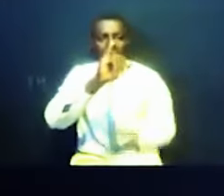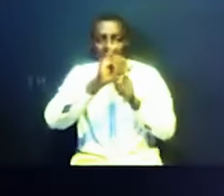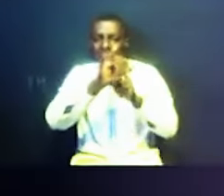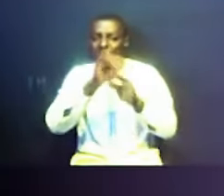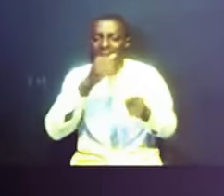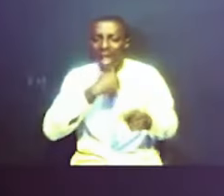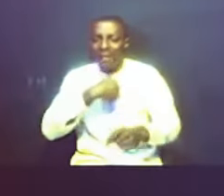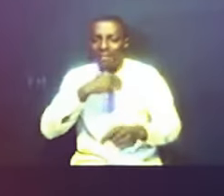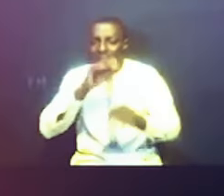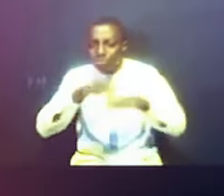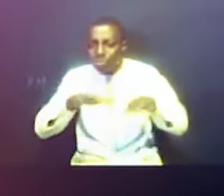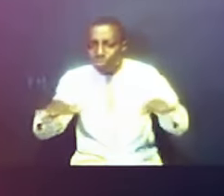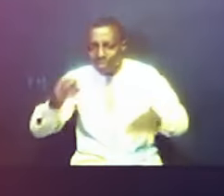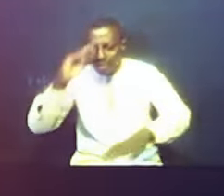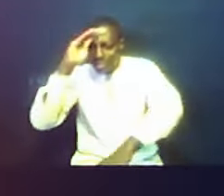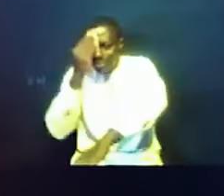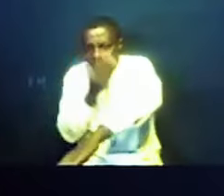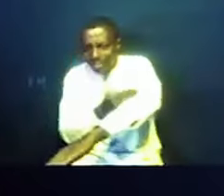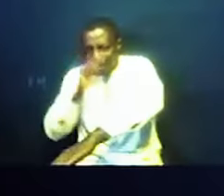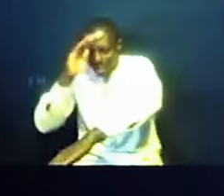his children